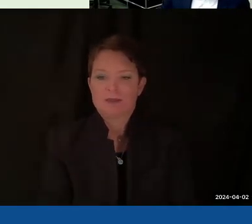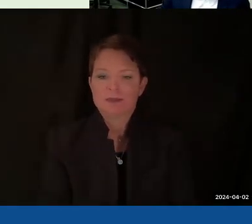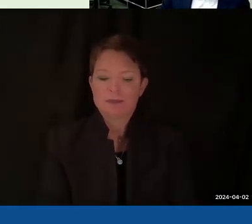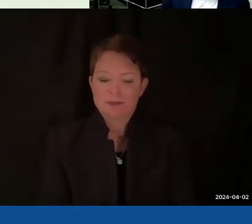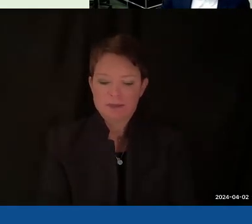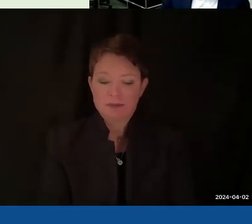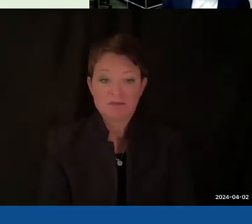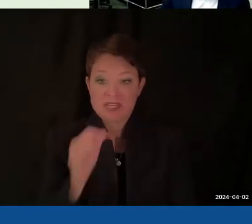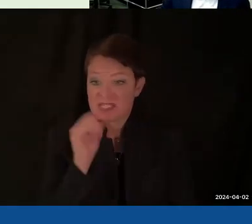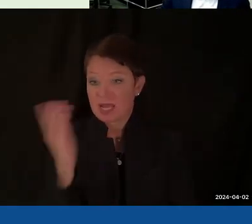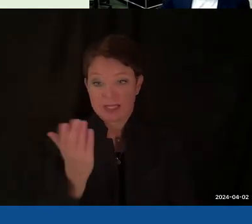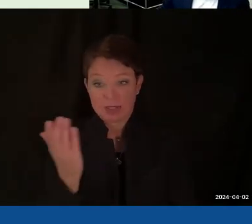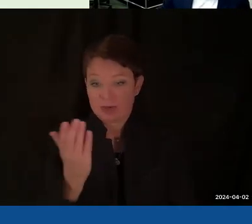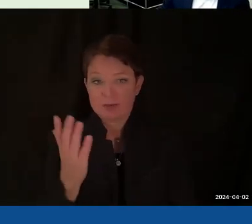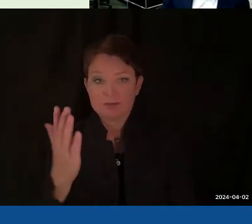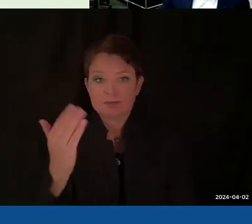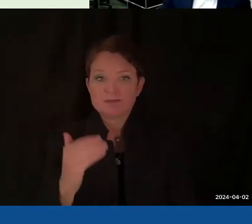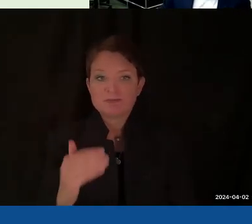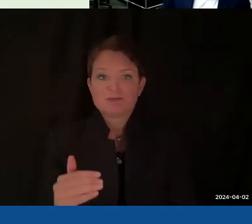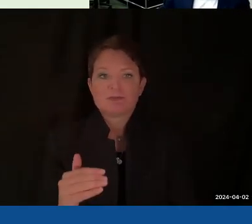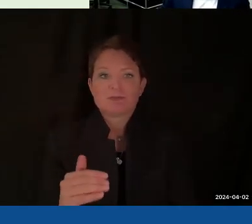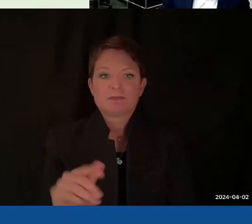I'm not seeing them in the chat.